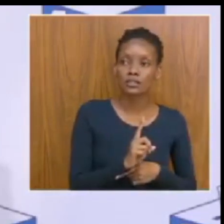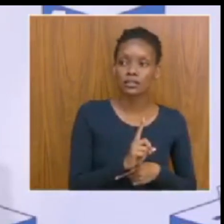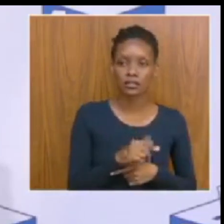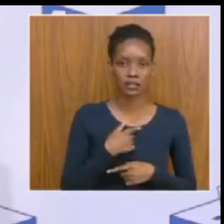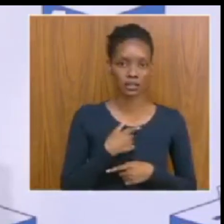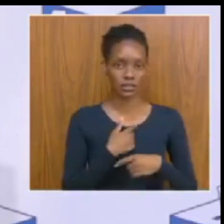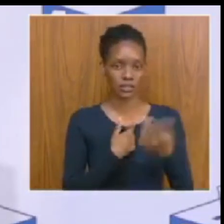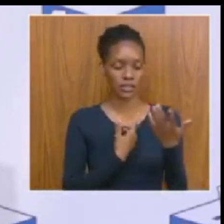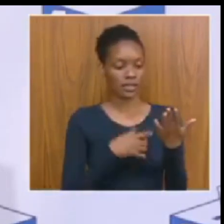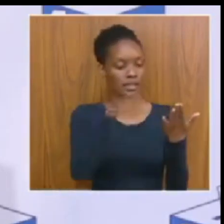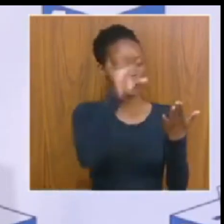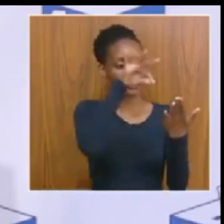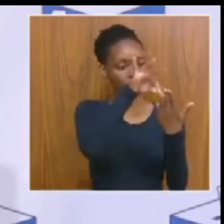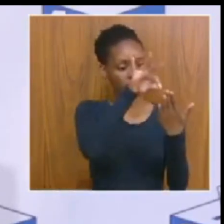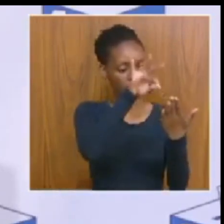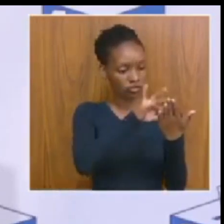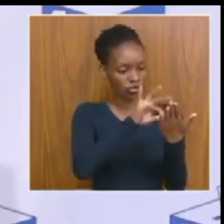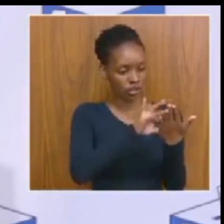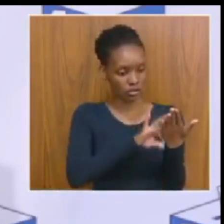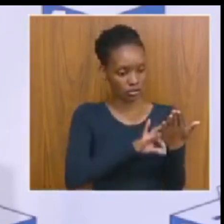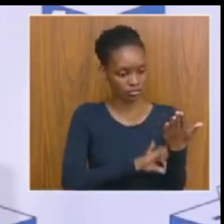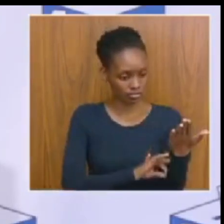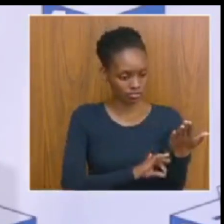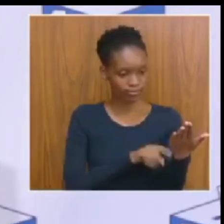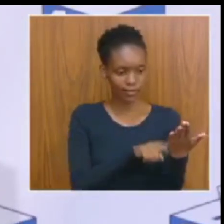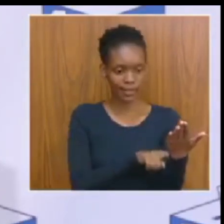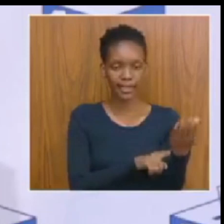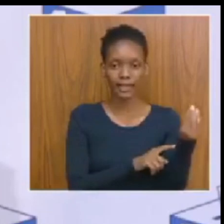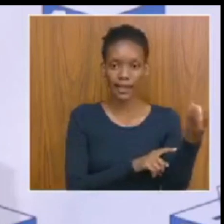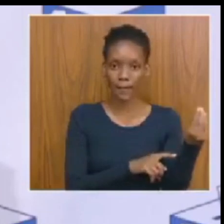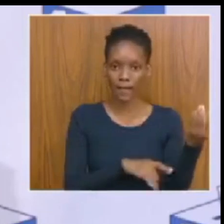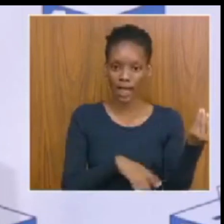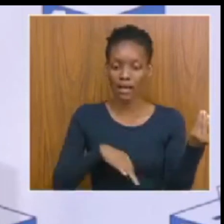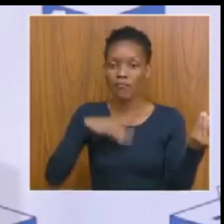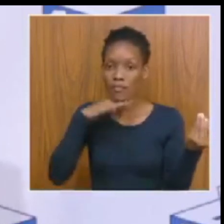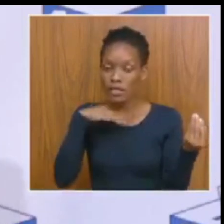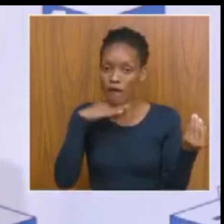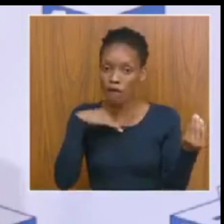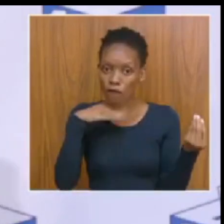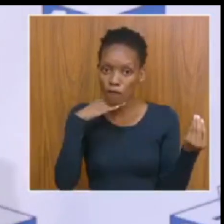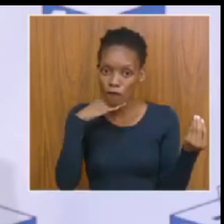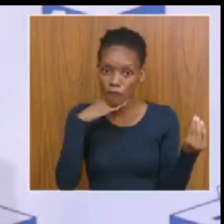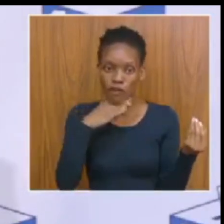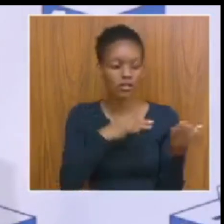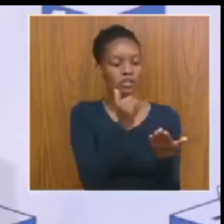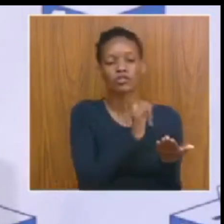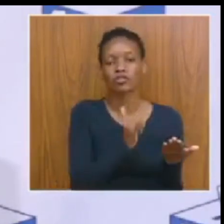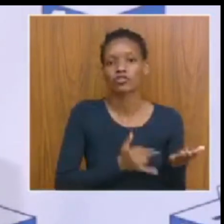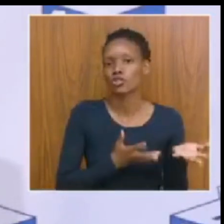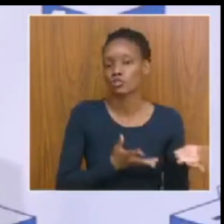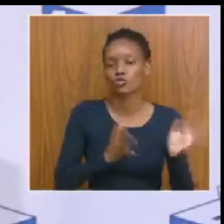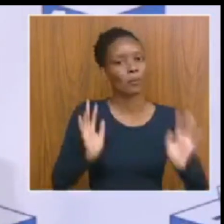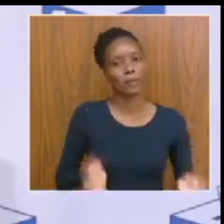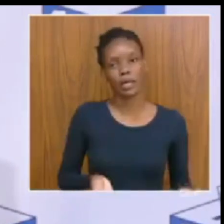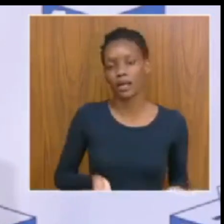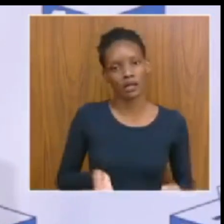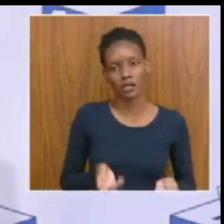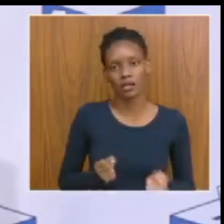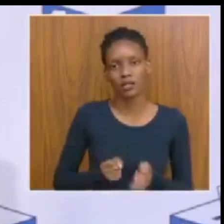captured signatures are supported by the requisite number of signatures in order for a